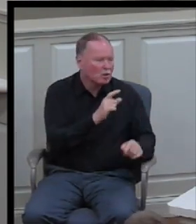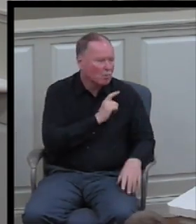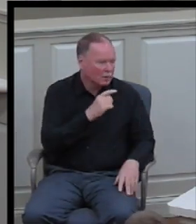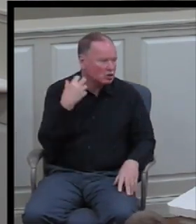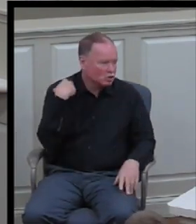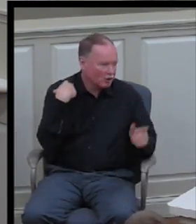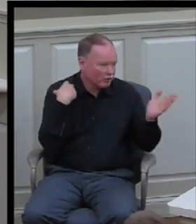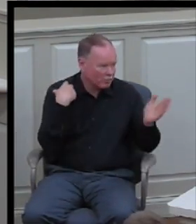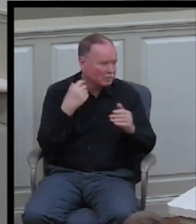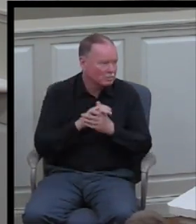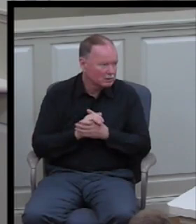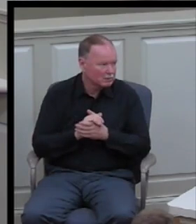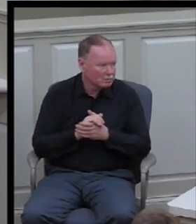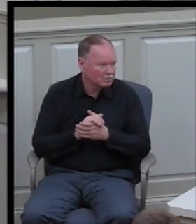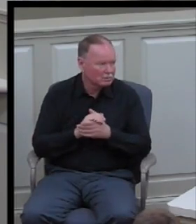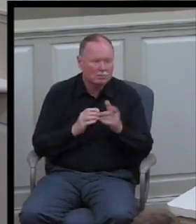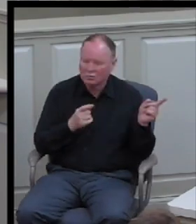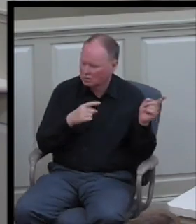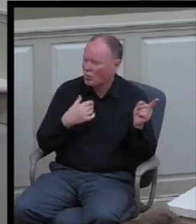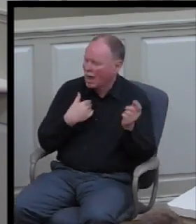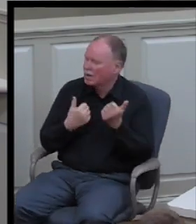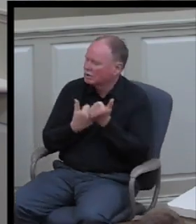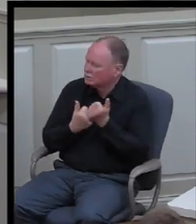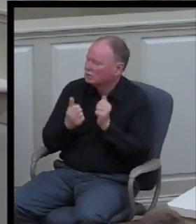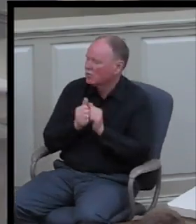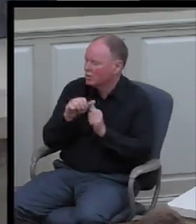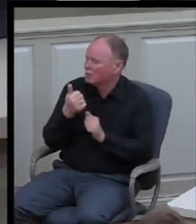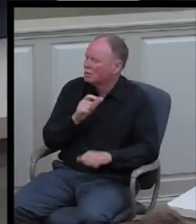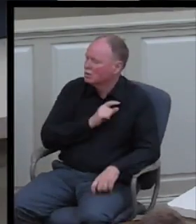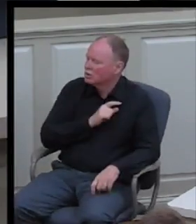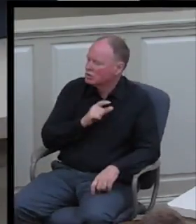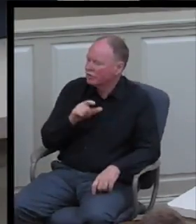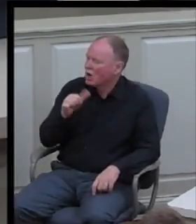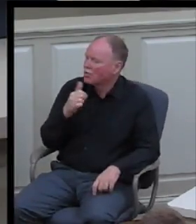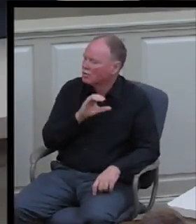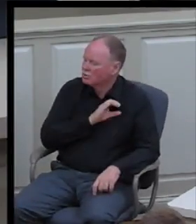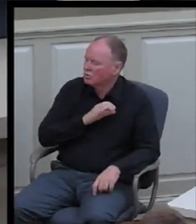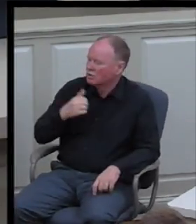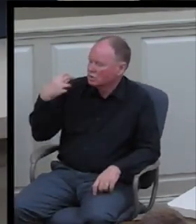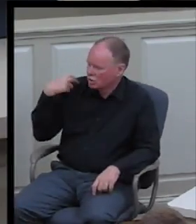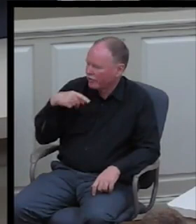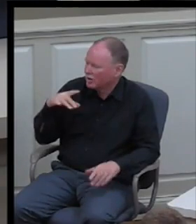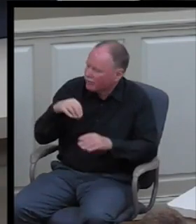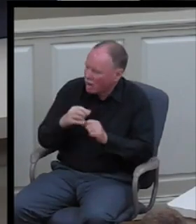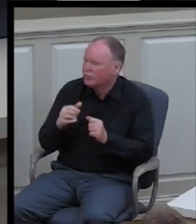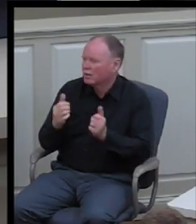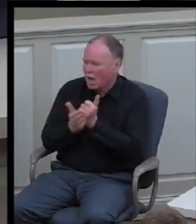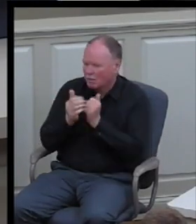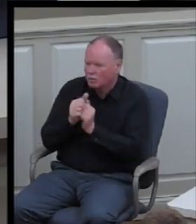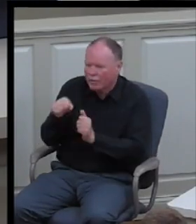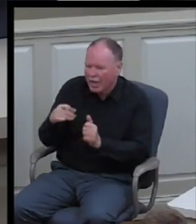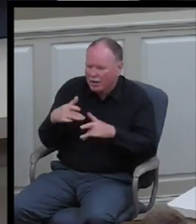Chief Gray. So, well done. We had the assistance with, Chief Flugem was very instrumental in helping us out on